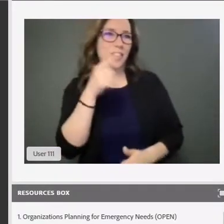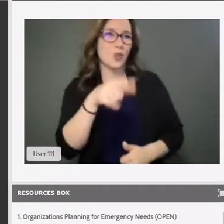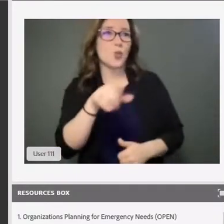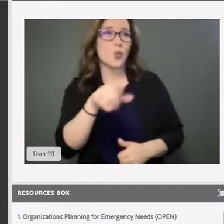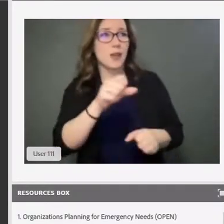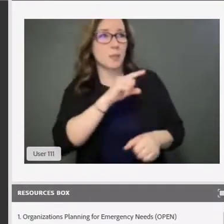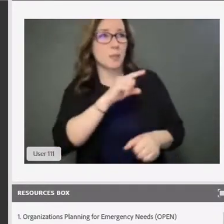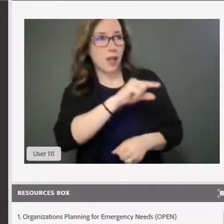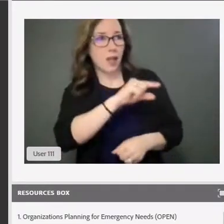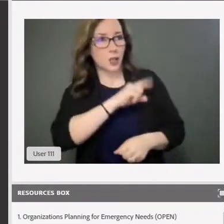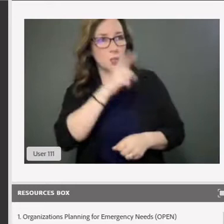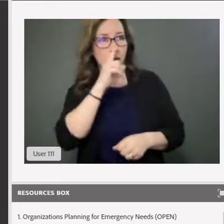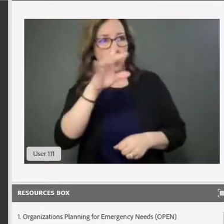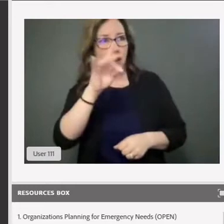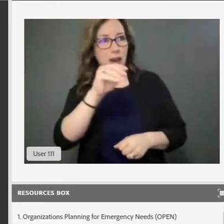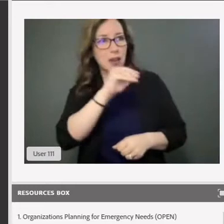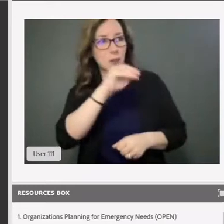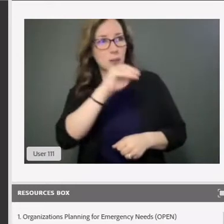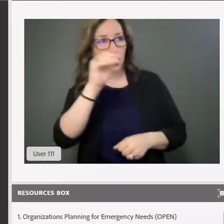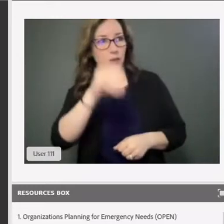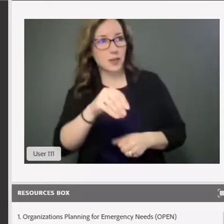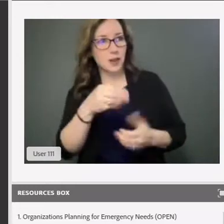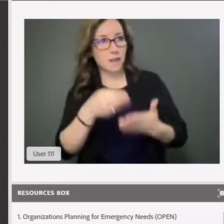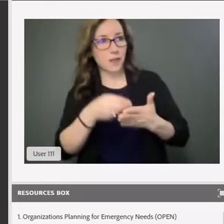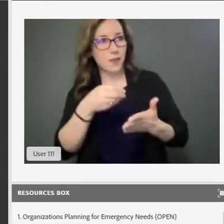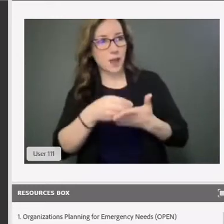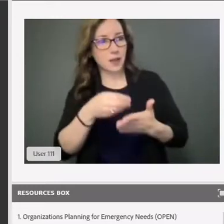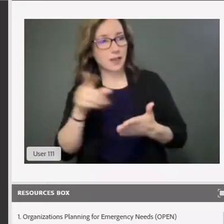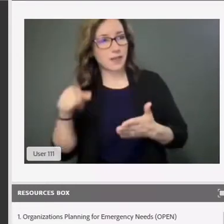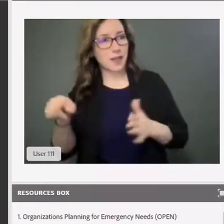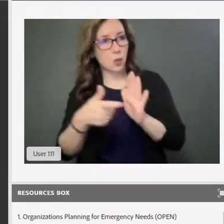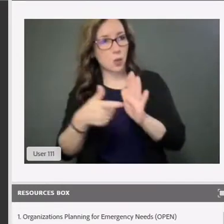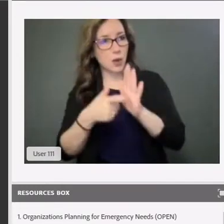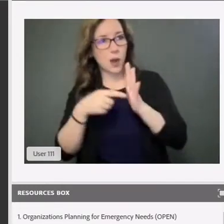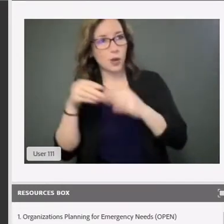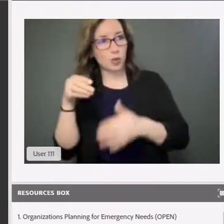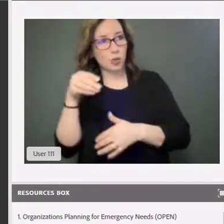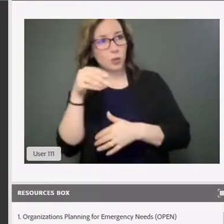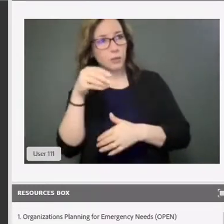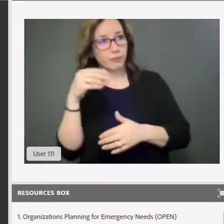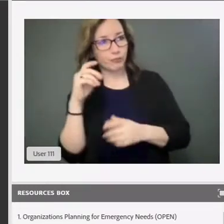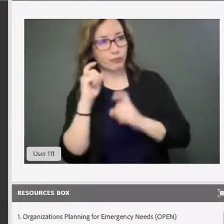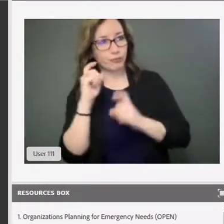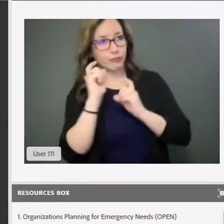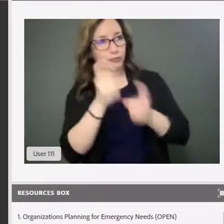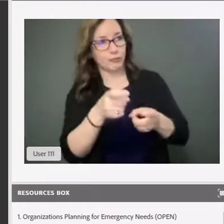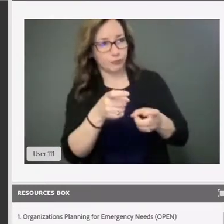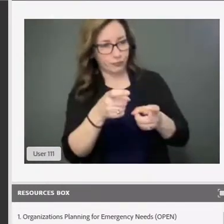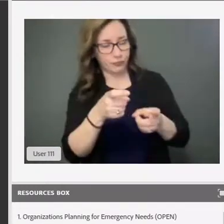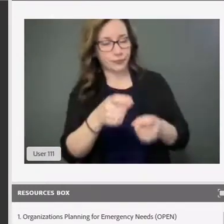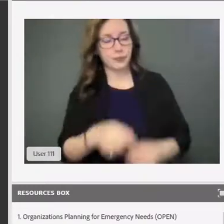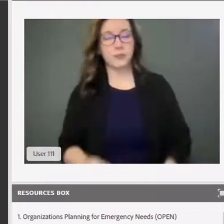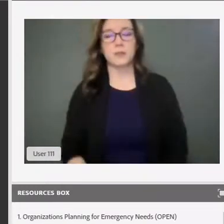that 80% of funding that they're required to pass through.